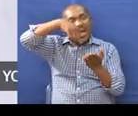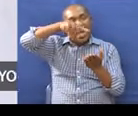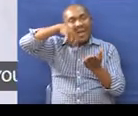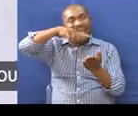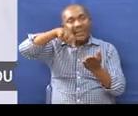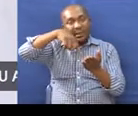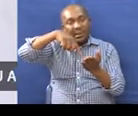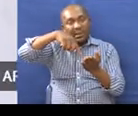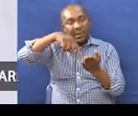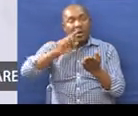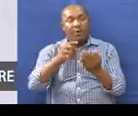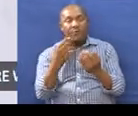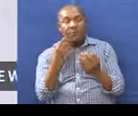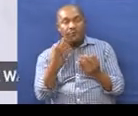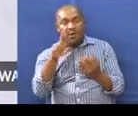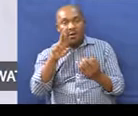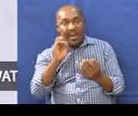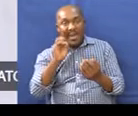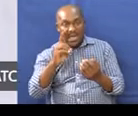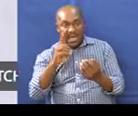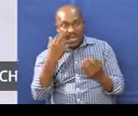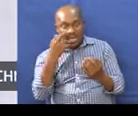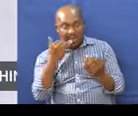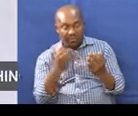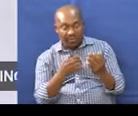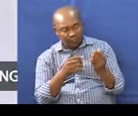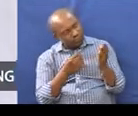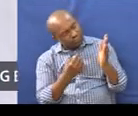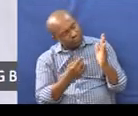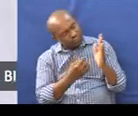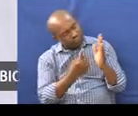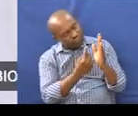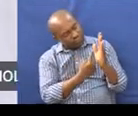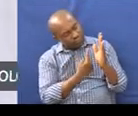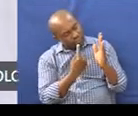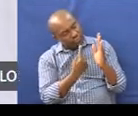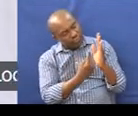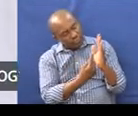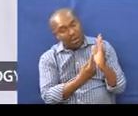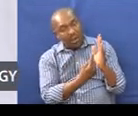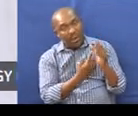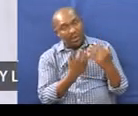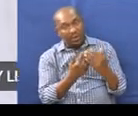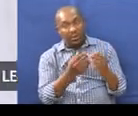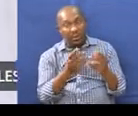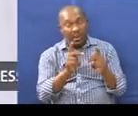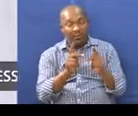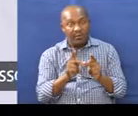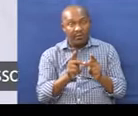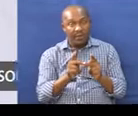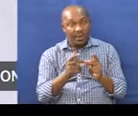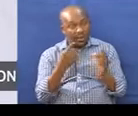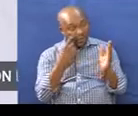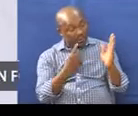top of solution C. If a red ring will be formed here, it implies